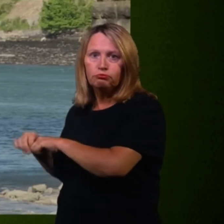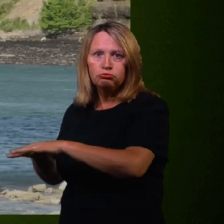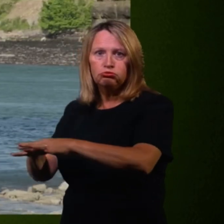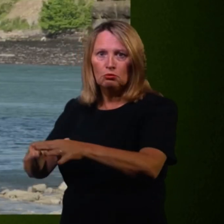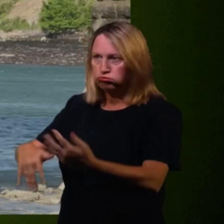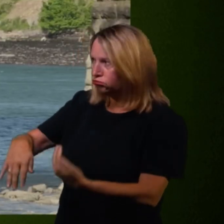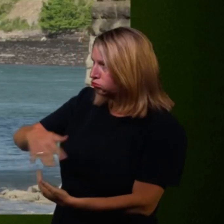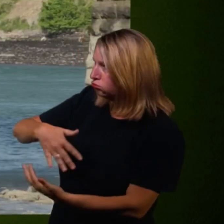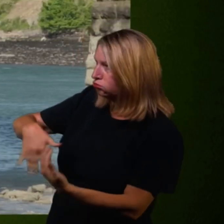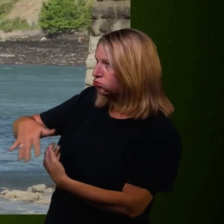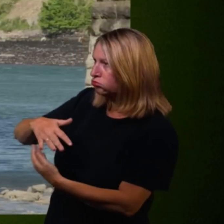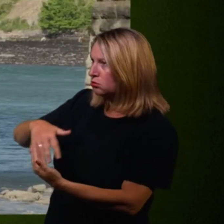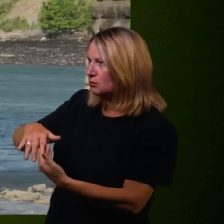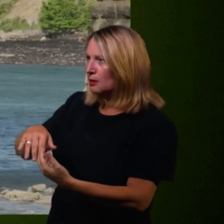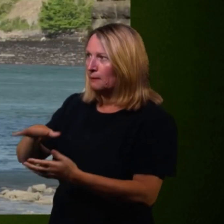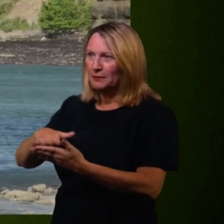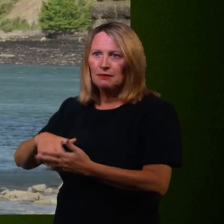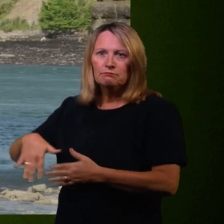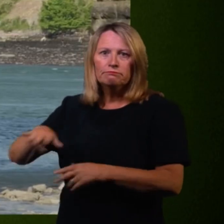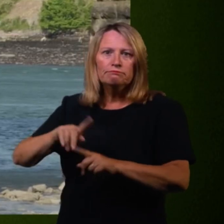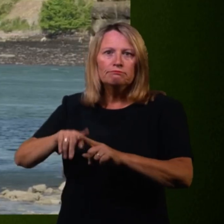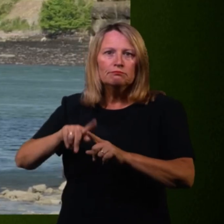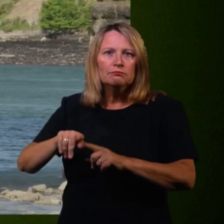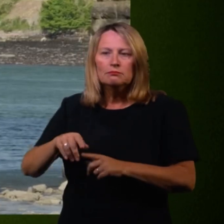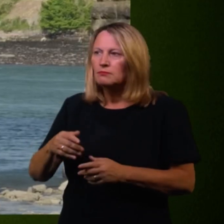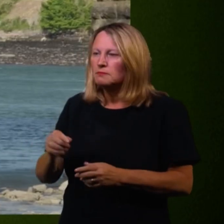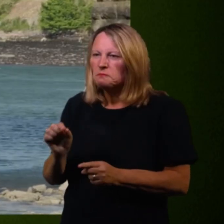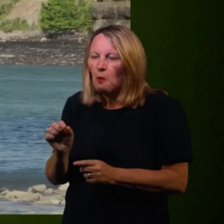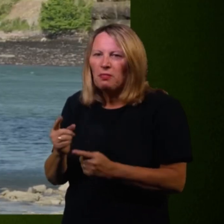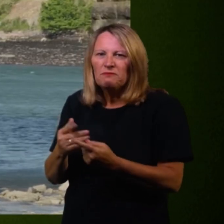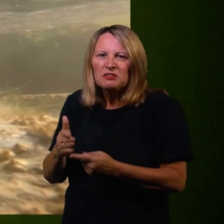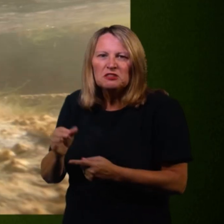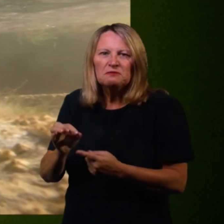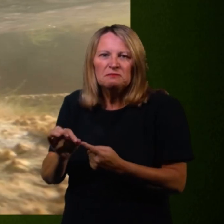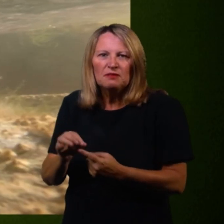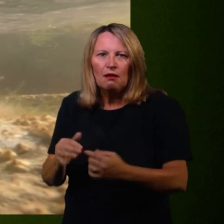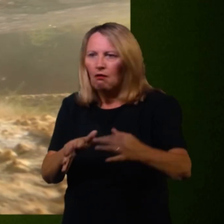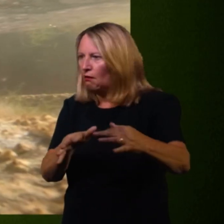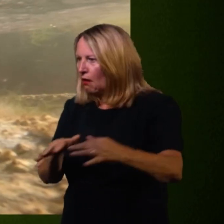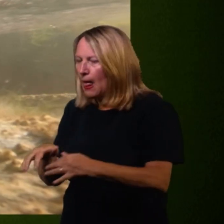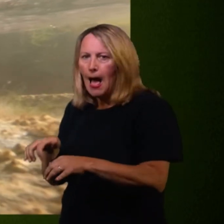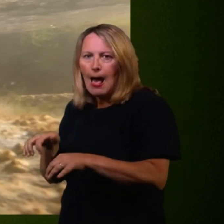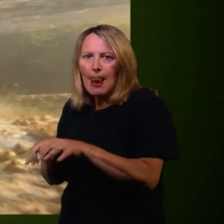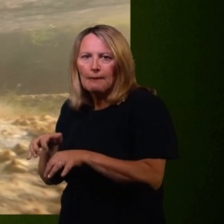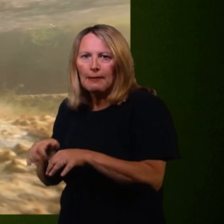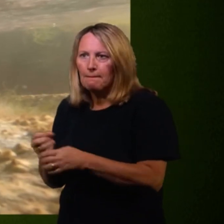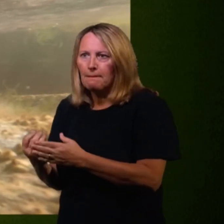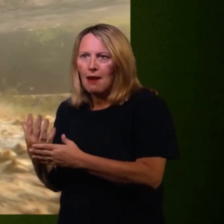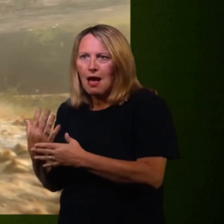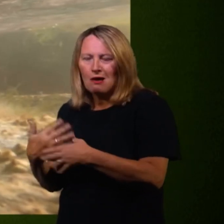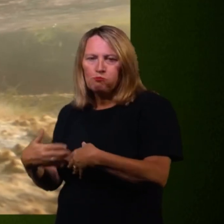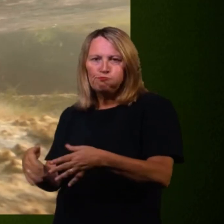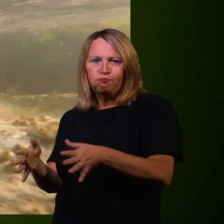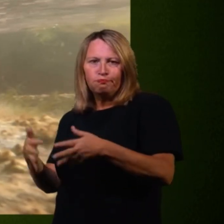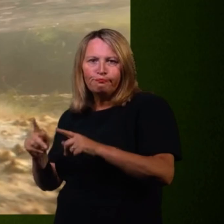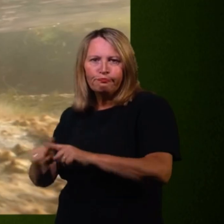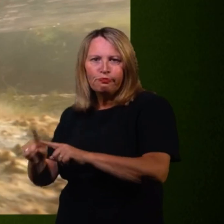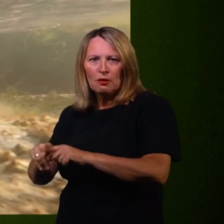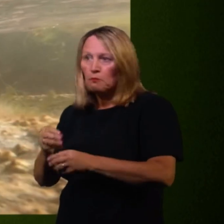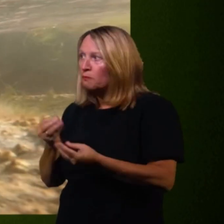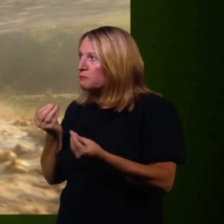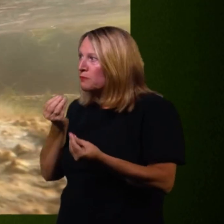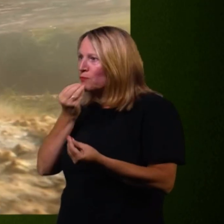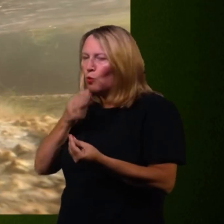from outside of the strait, so bringing in juveniles and bringing in settling animals and plants. But it also brings the nutrients